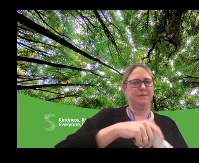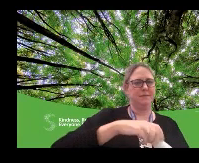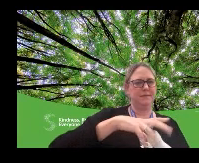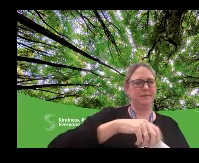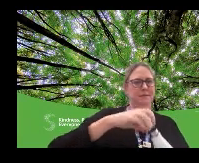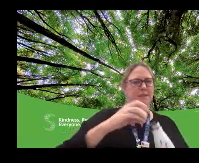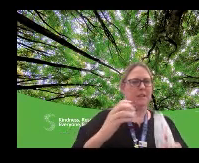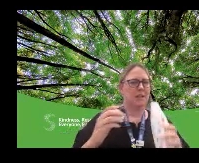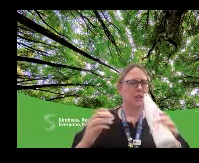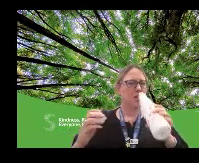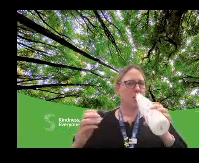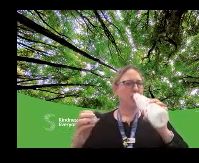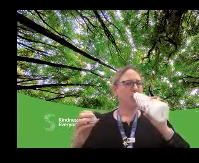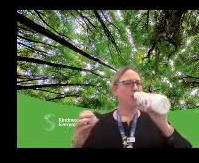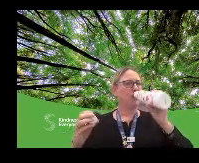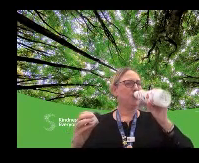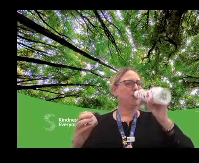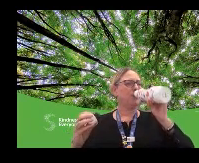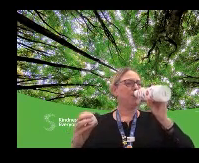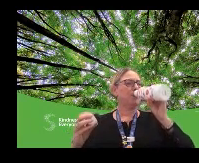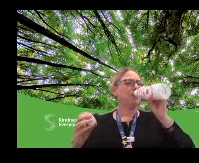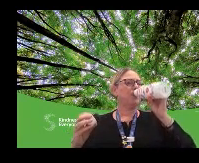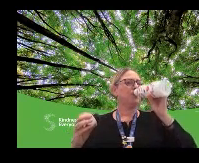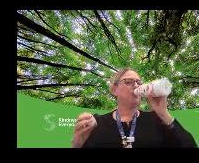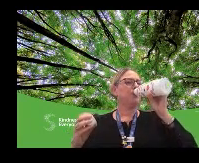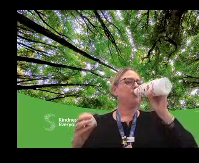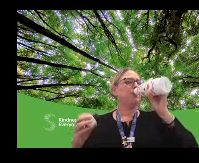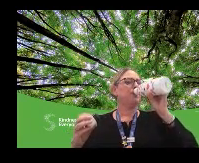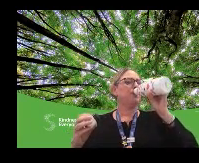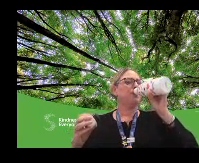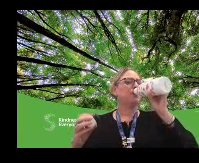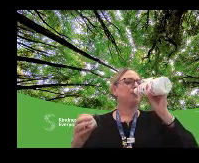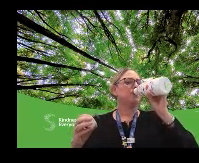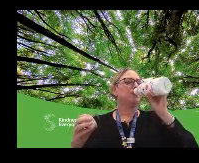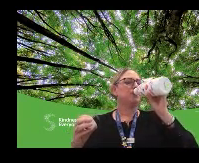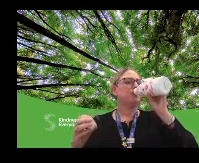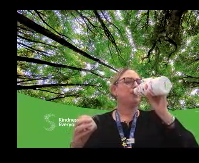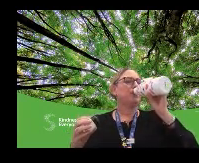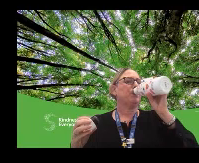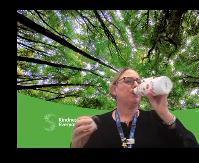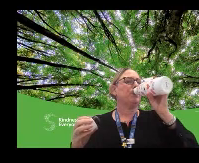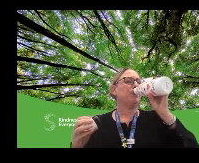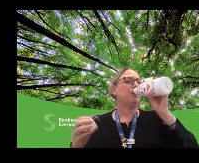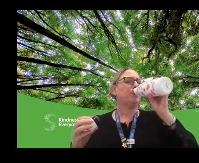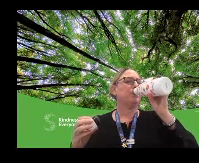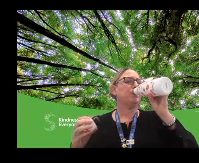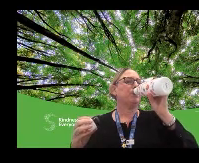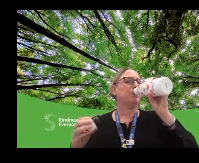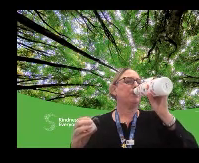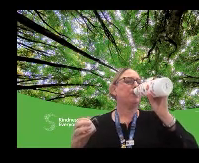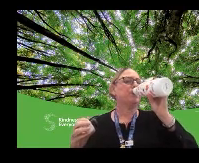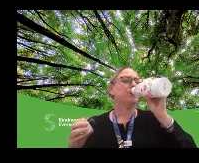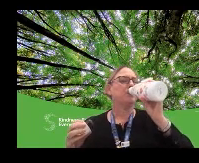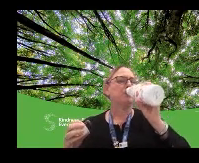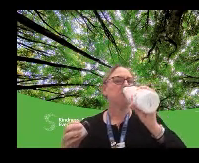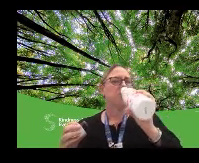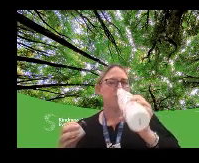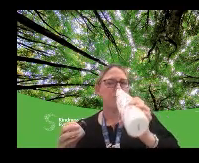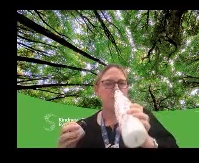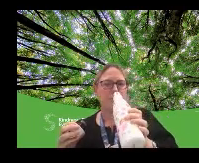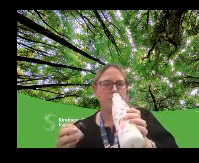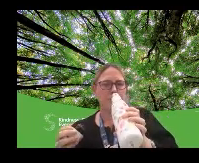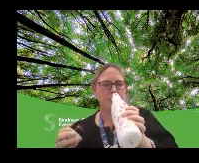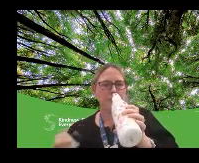neurodiversity assessment? This is an interesting one, I think, because we've kind of changed, I think, our approach to this in clinic